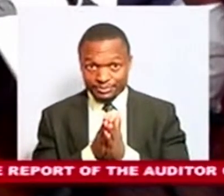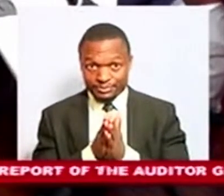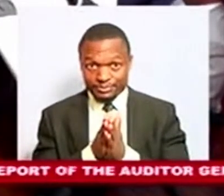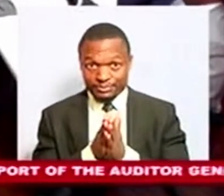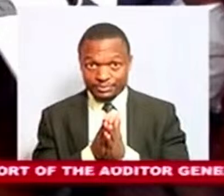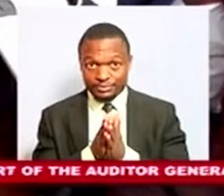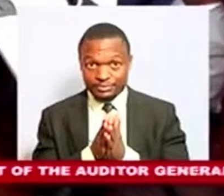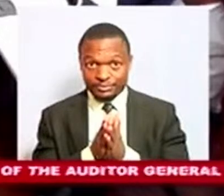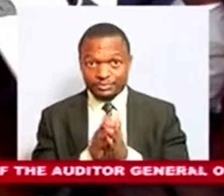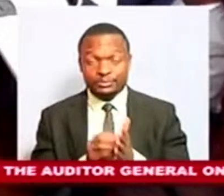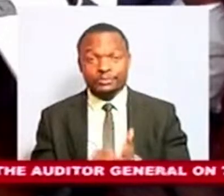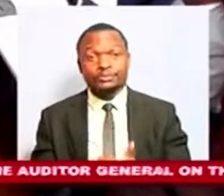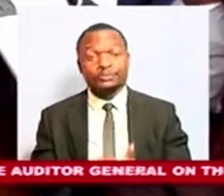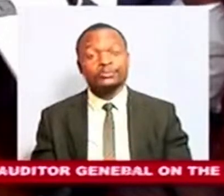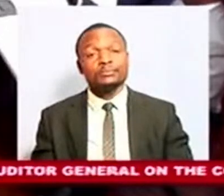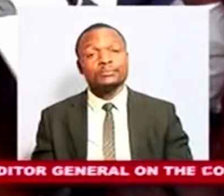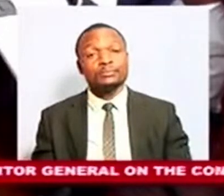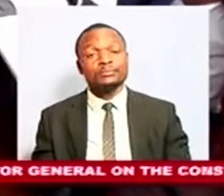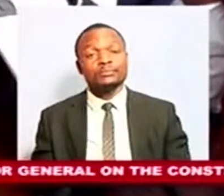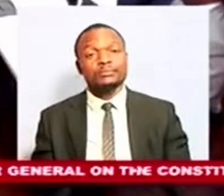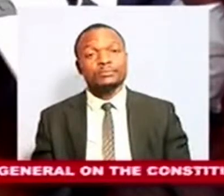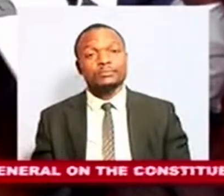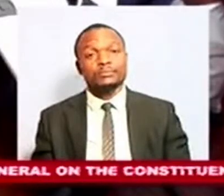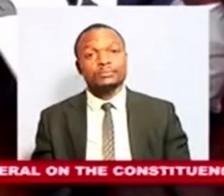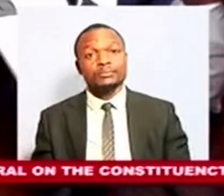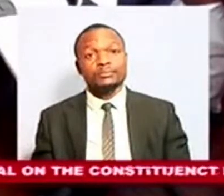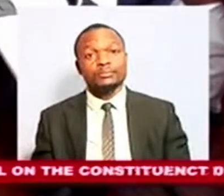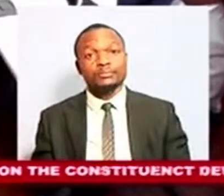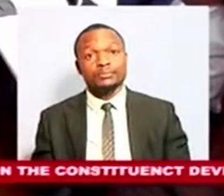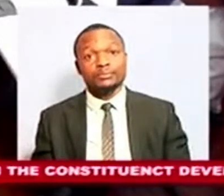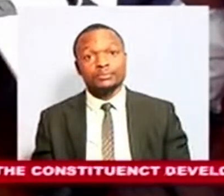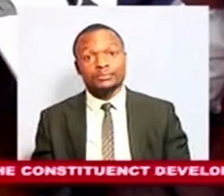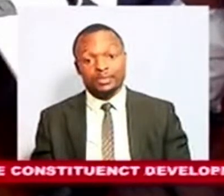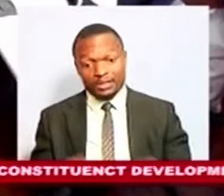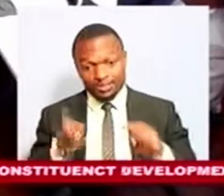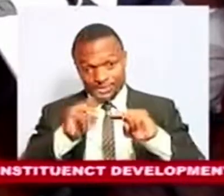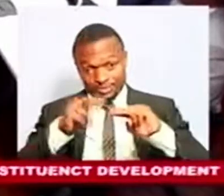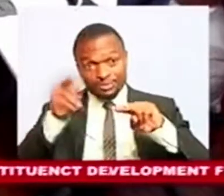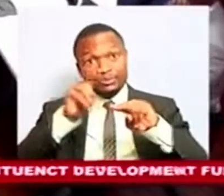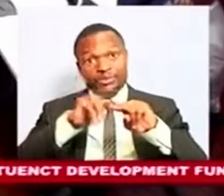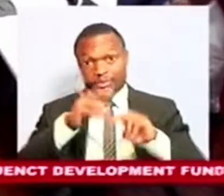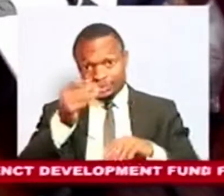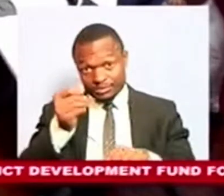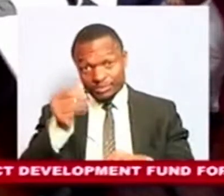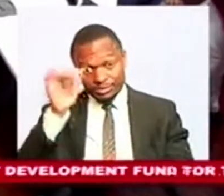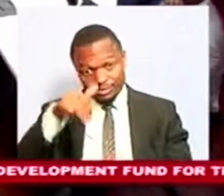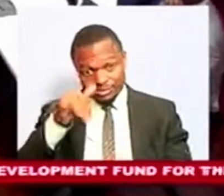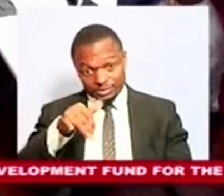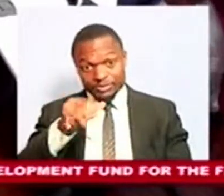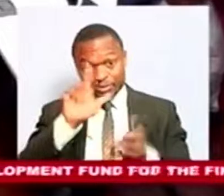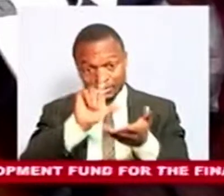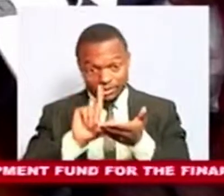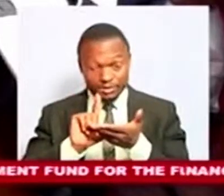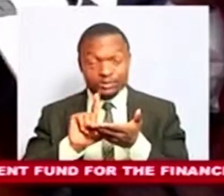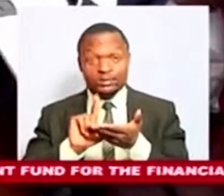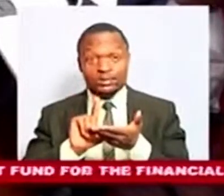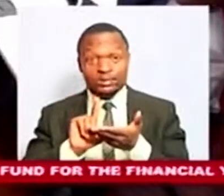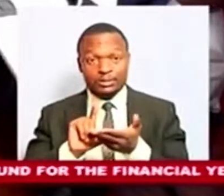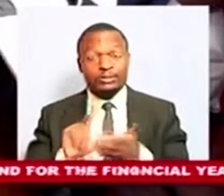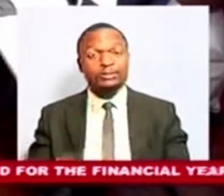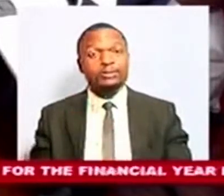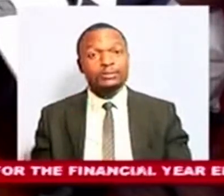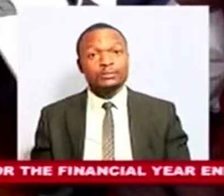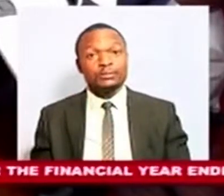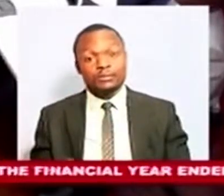revolving fund, not on the capital fund. Yes, on the revolving fund, yes. For the loans, yes. Which is for the loans, yes. On